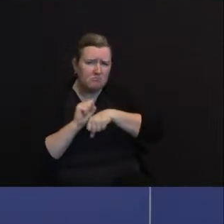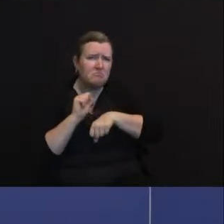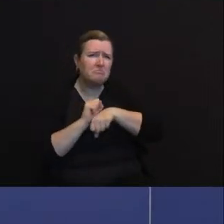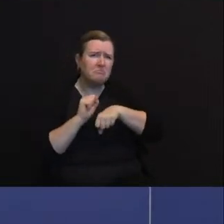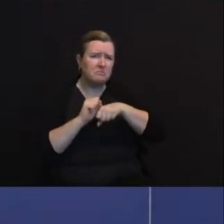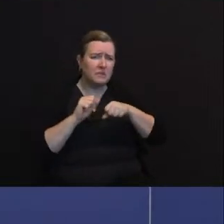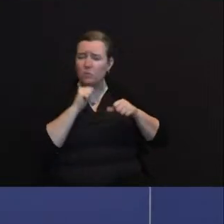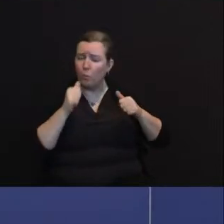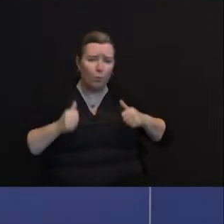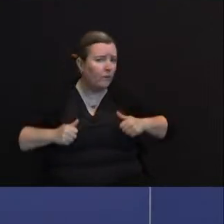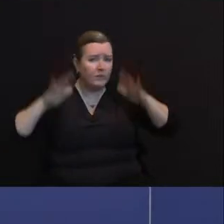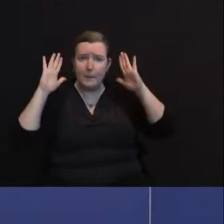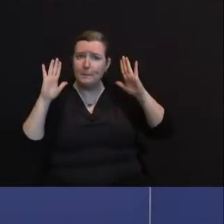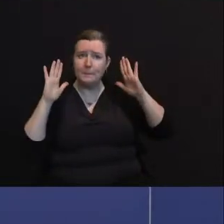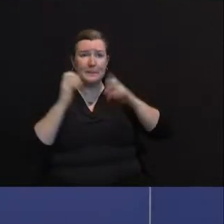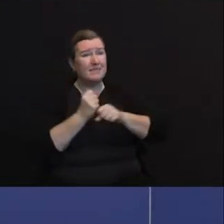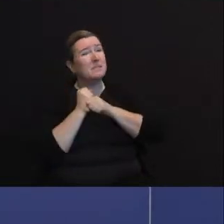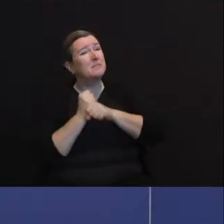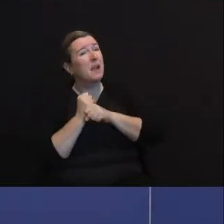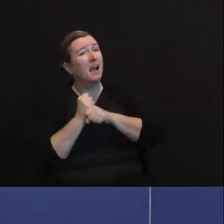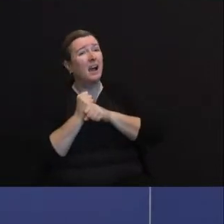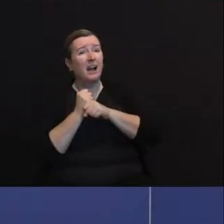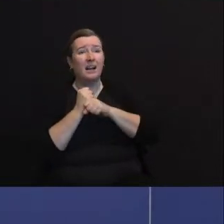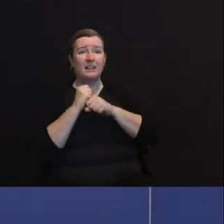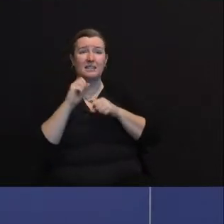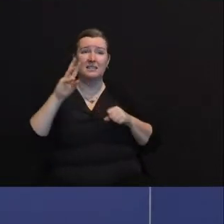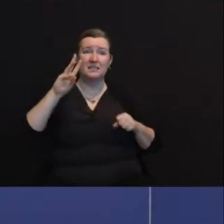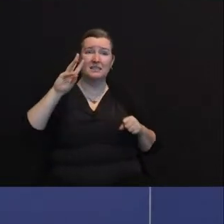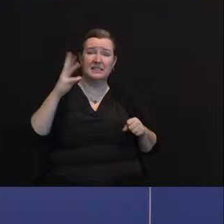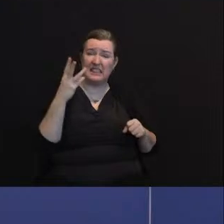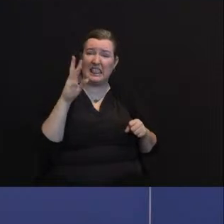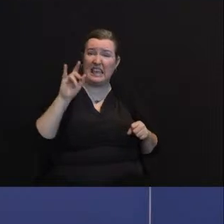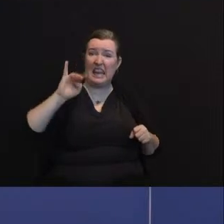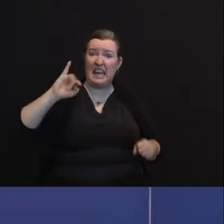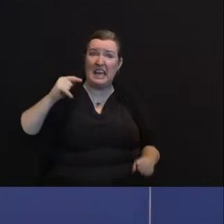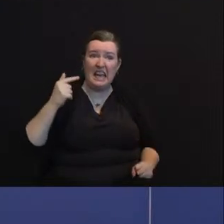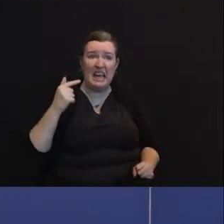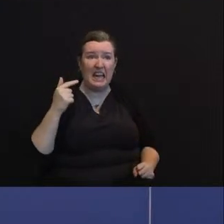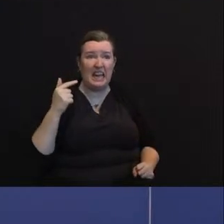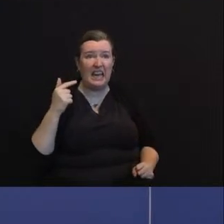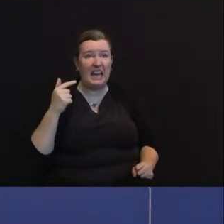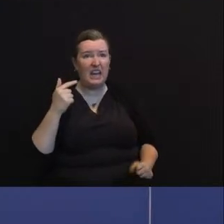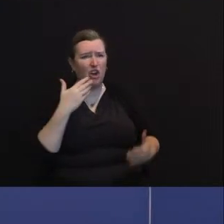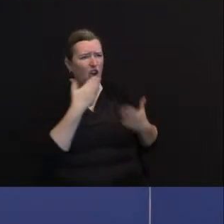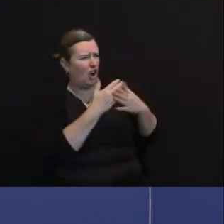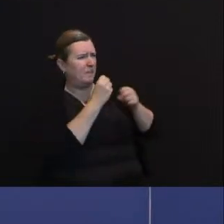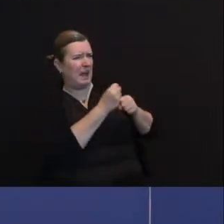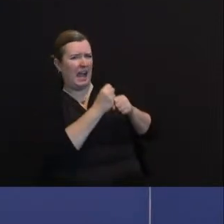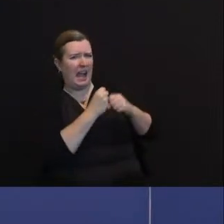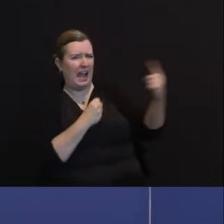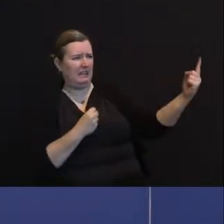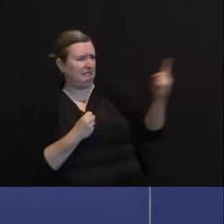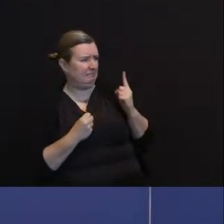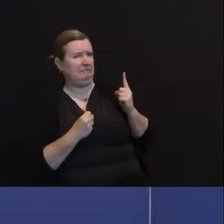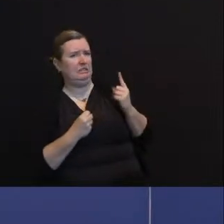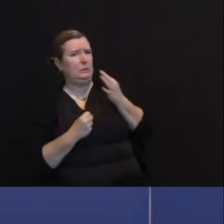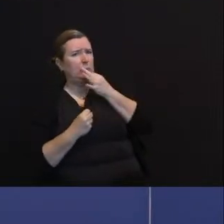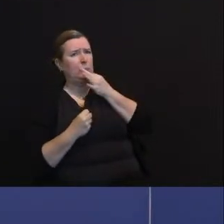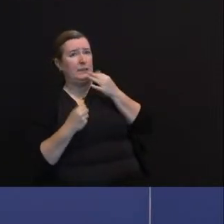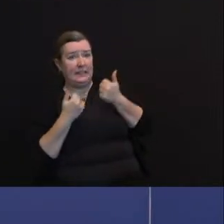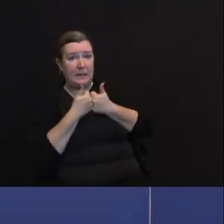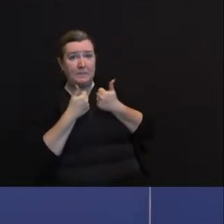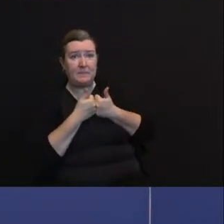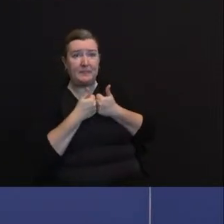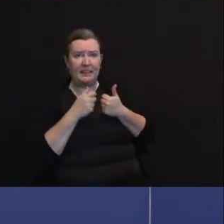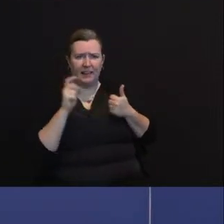the sixth inning of a tight game here, and we know that we've got Mariano out in the bullpen waiting to come in to close it out for us, but we got to get the game to him.